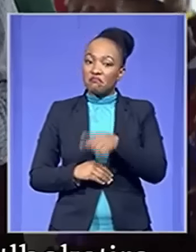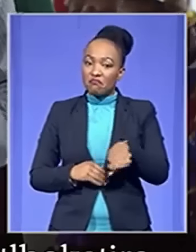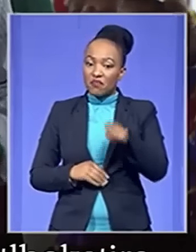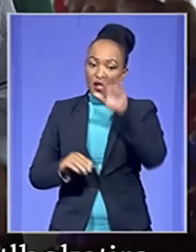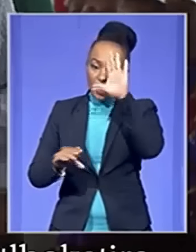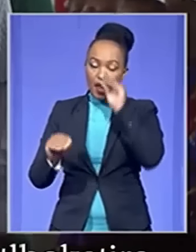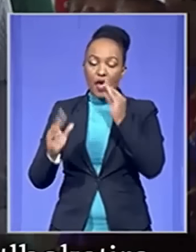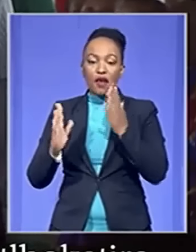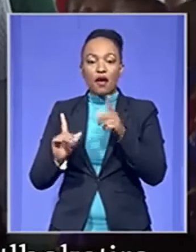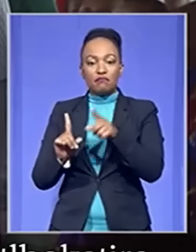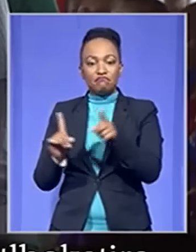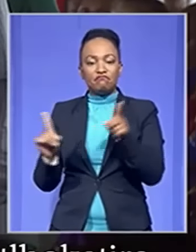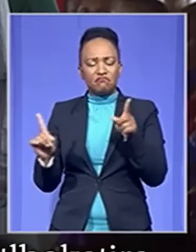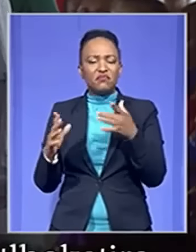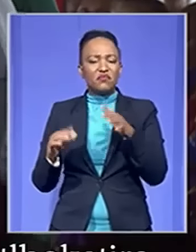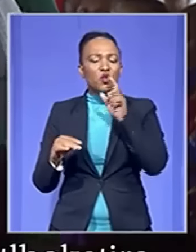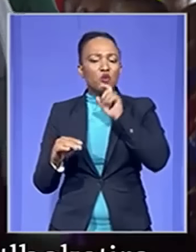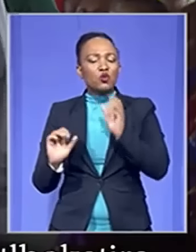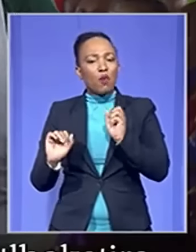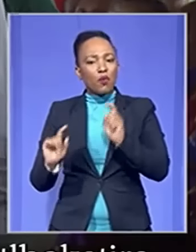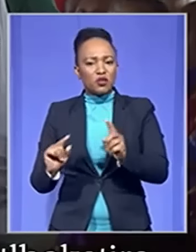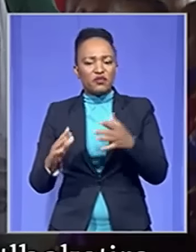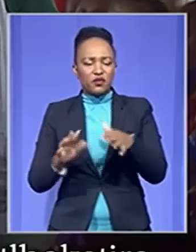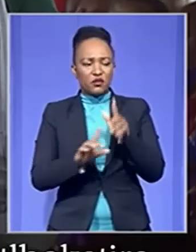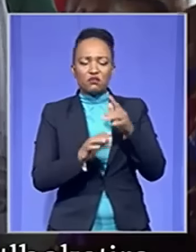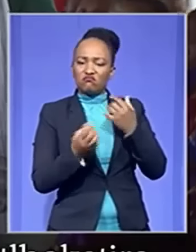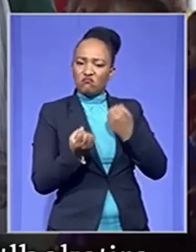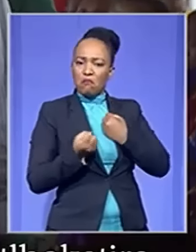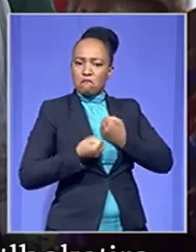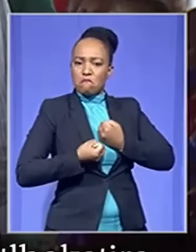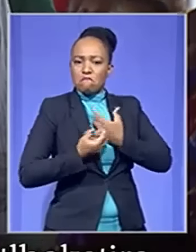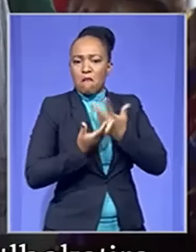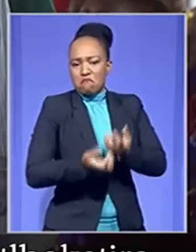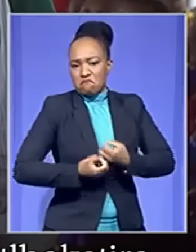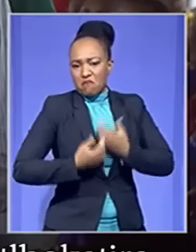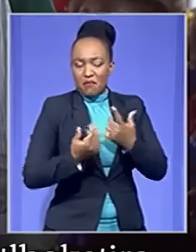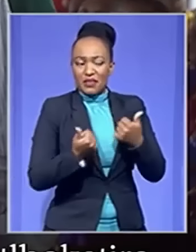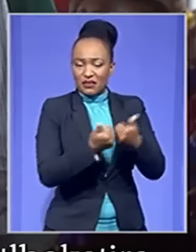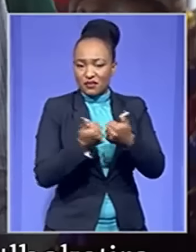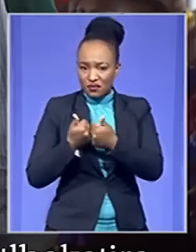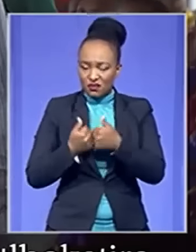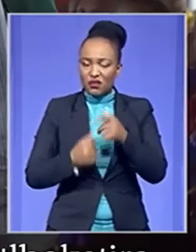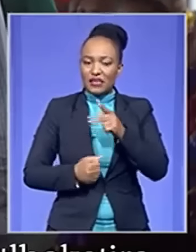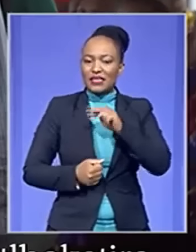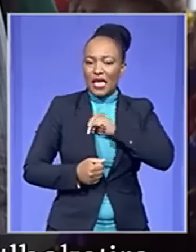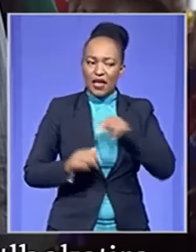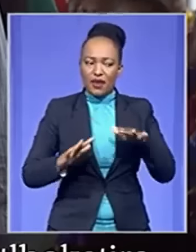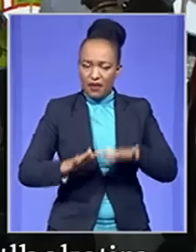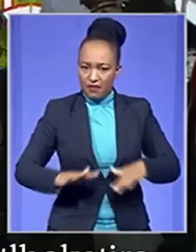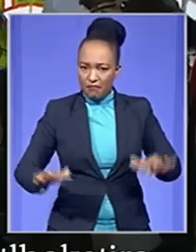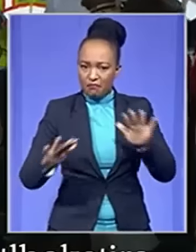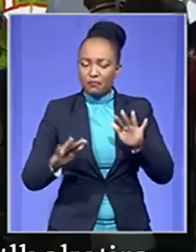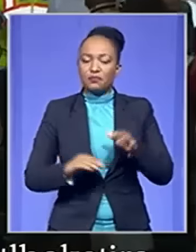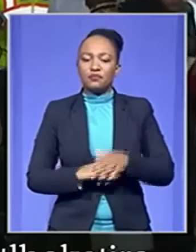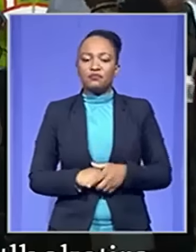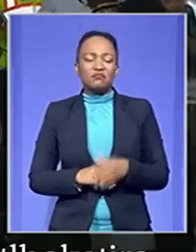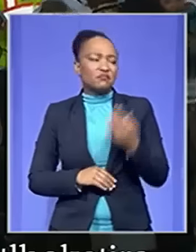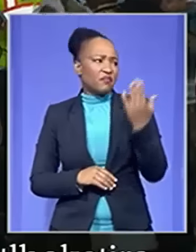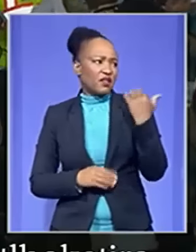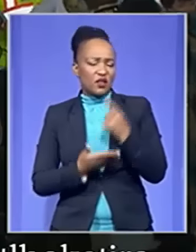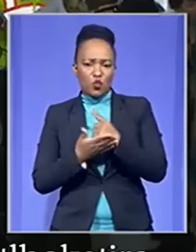e go lotlegela moporesidente ka dikgwetlho tseo di amang lephata la thuto kwa KwaZulu-Natal. Beke e fetileng ditokololo tsa